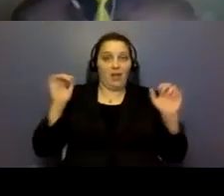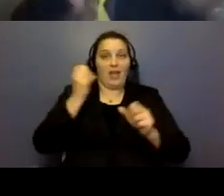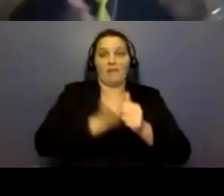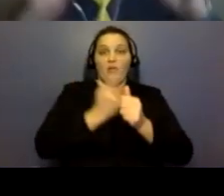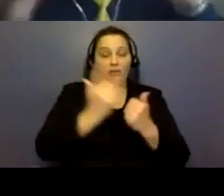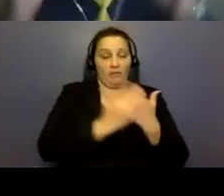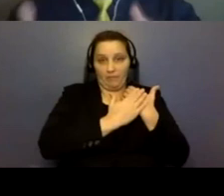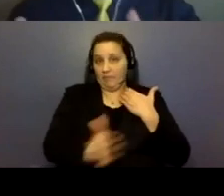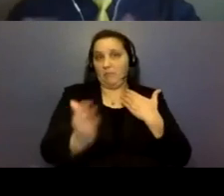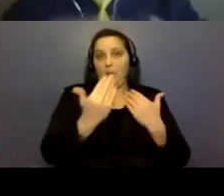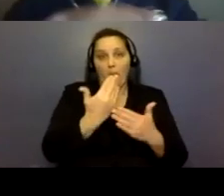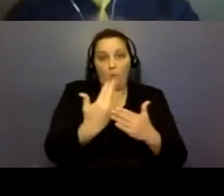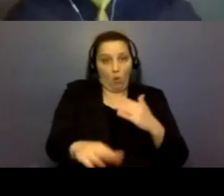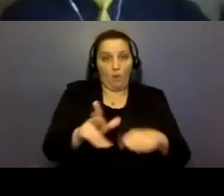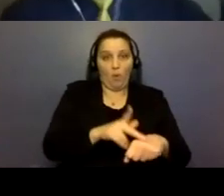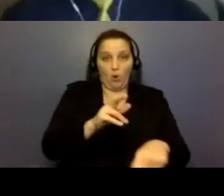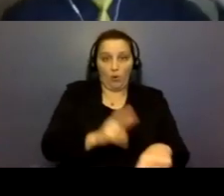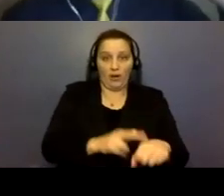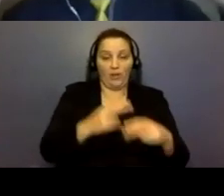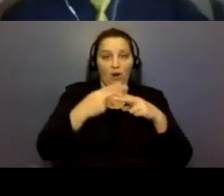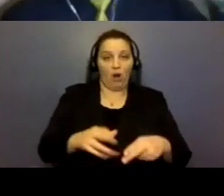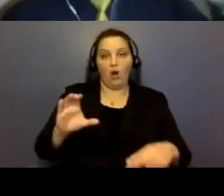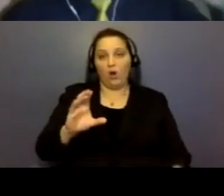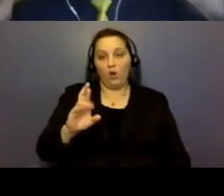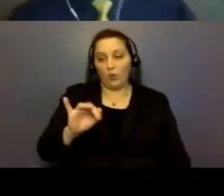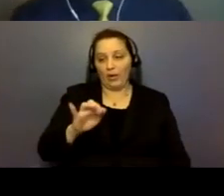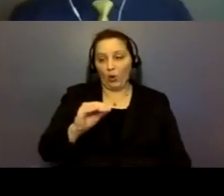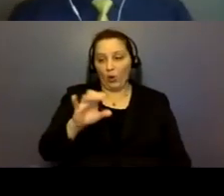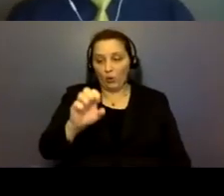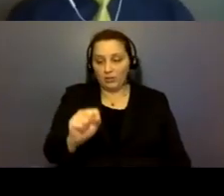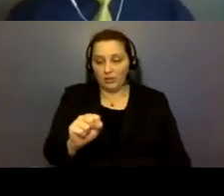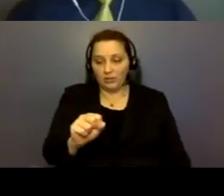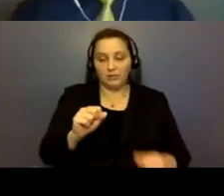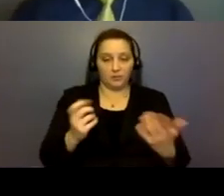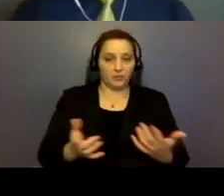here on, born in the island, they're criollos. Let's go with that.